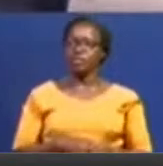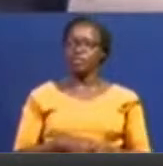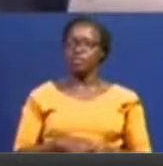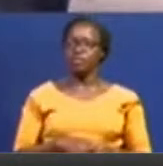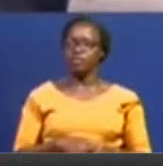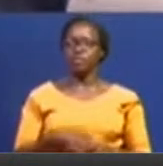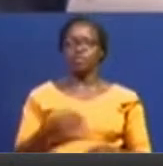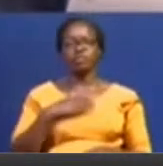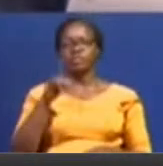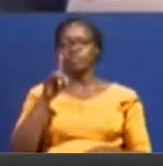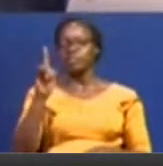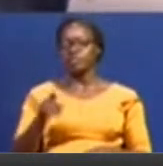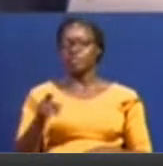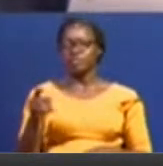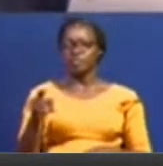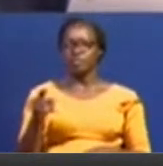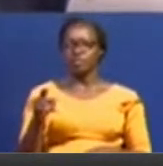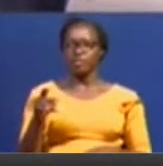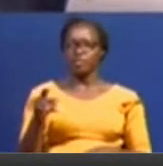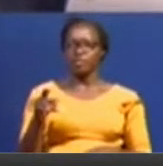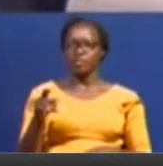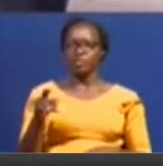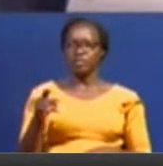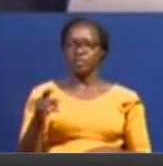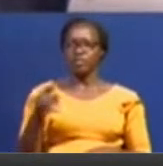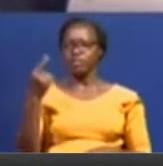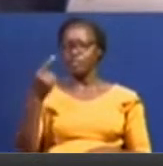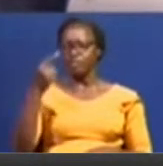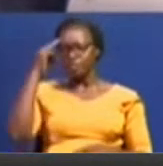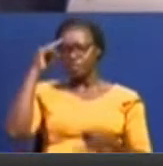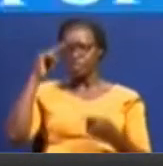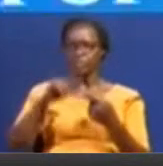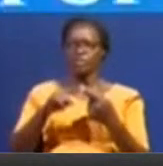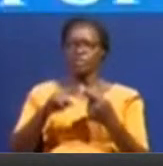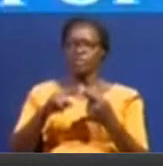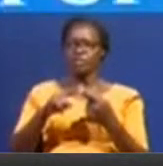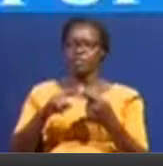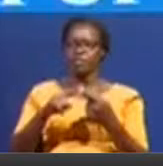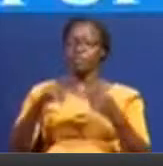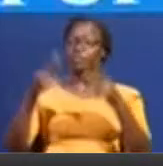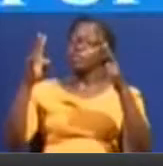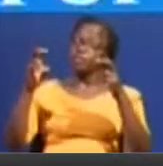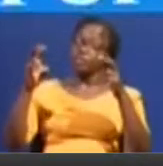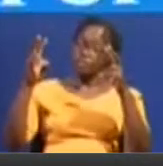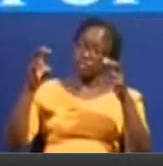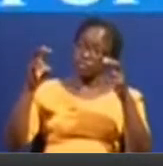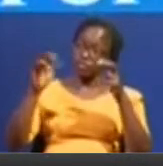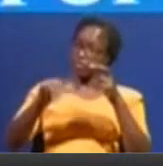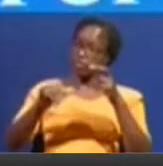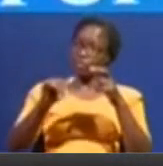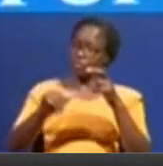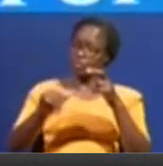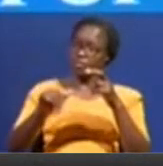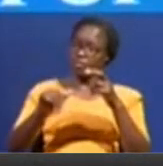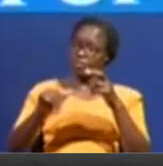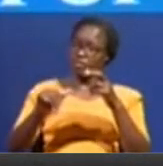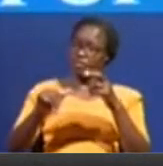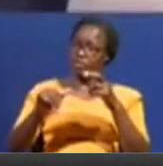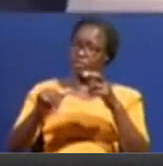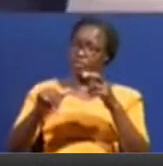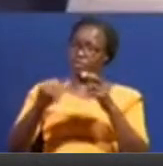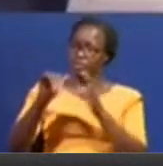My question regards one of the key or perennial issues that have